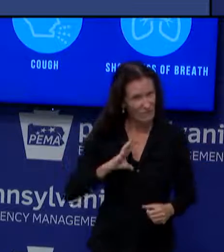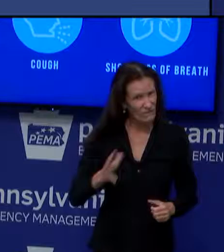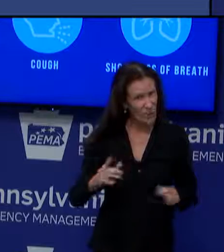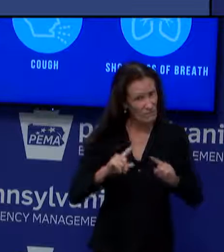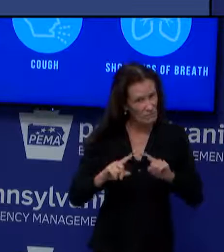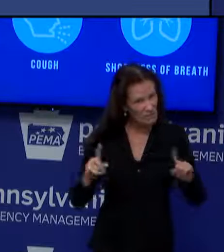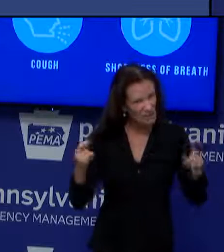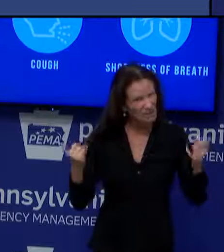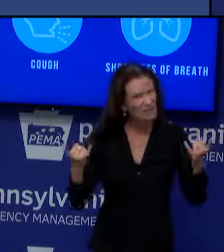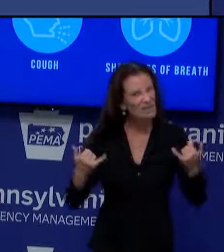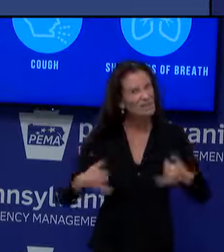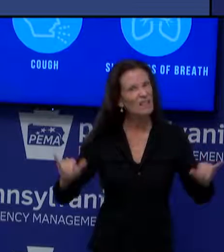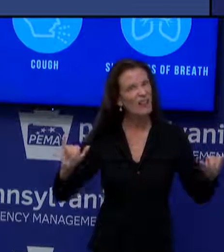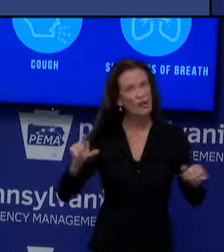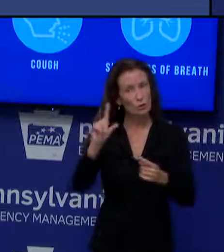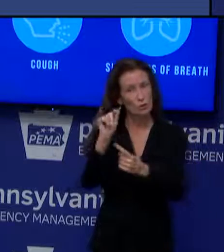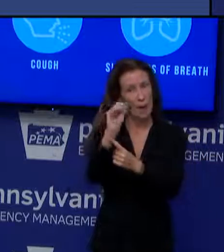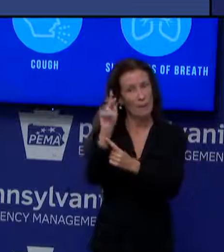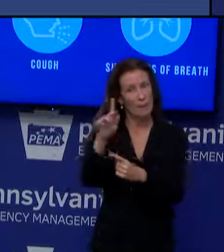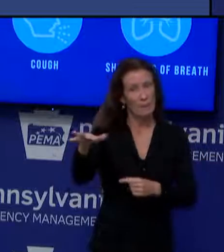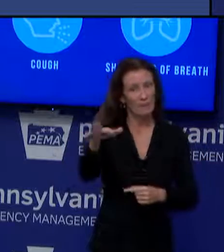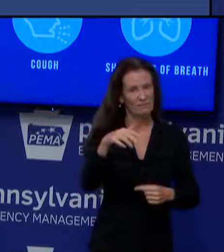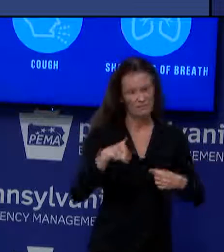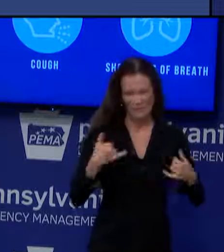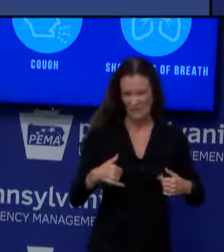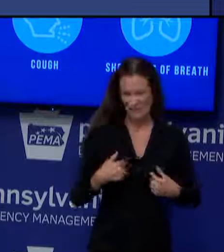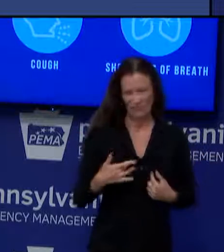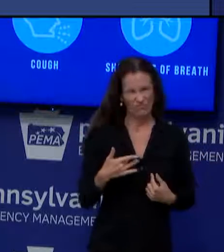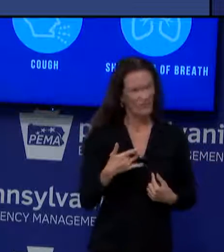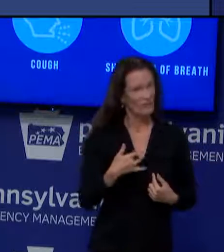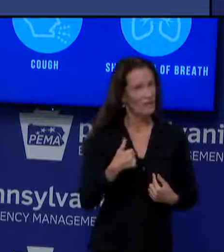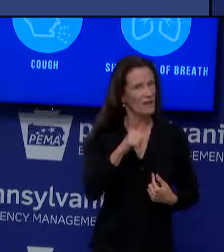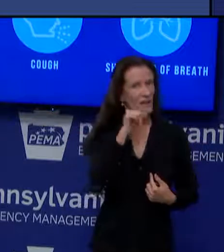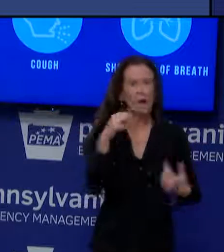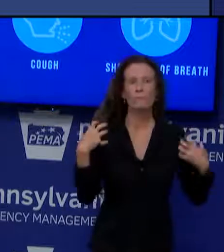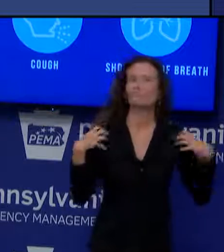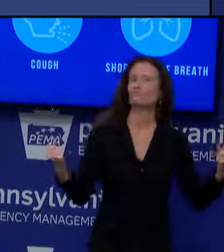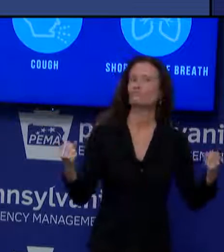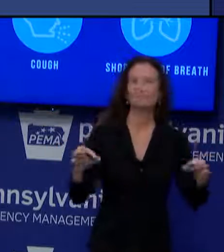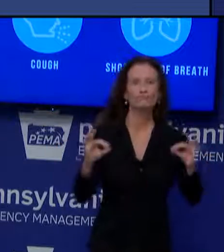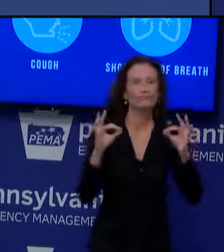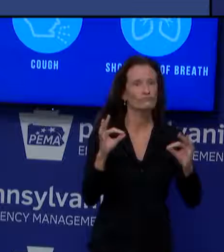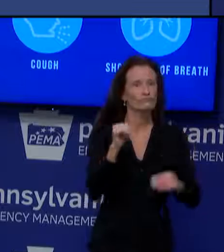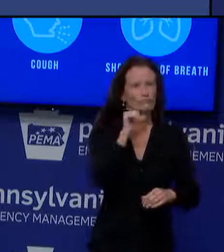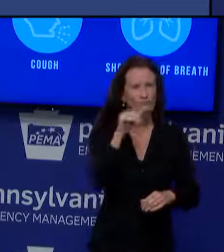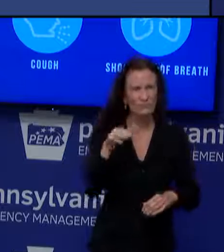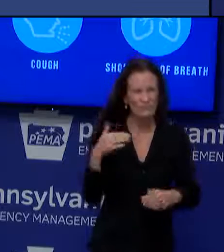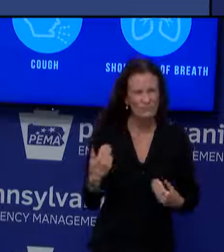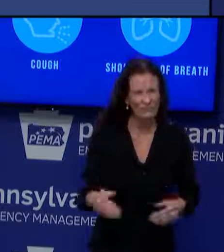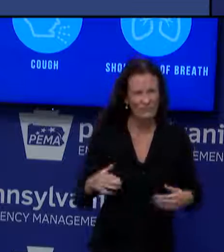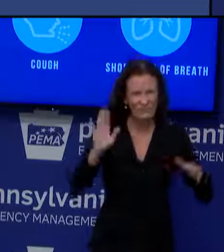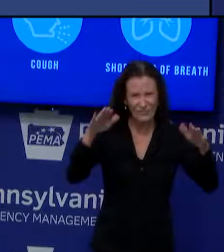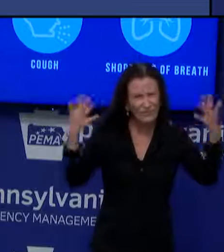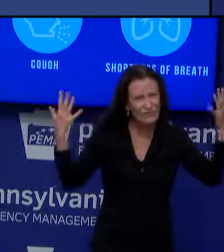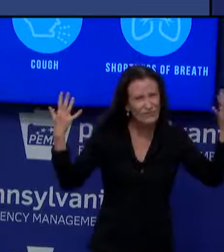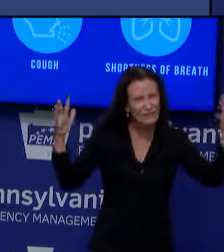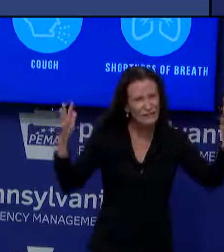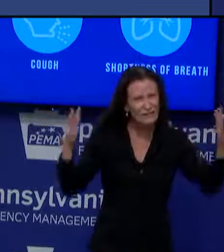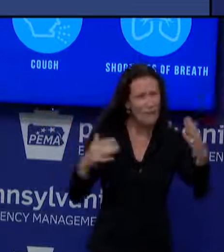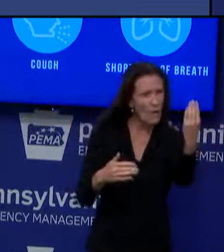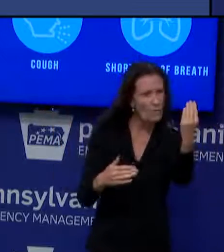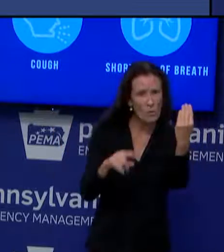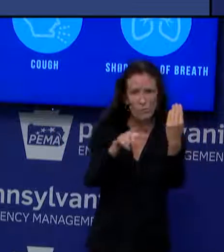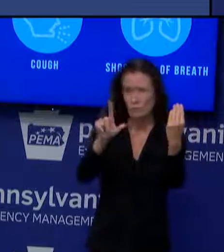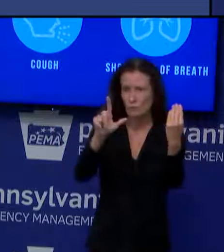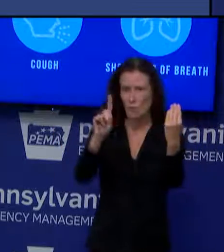not returned to their usual state of health 14 to 21 days after testing positive.